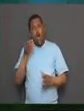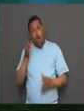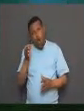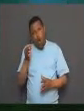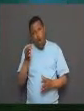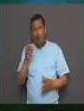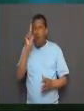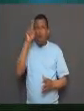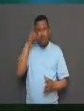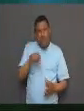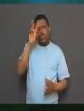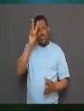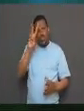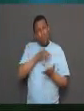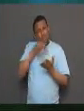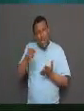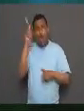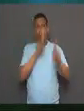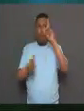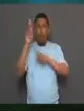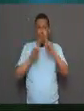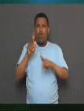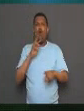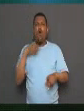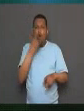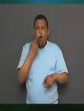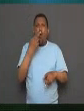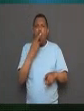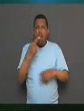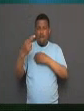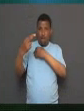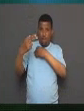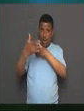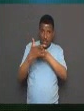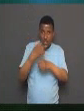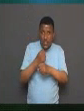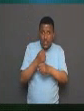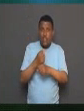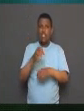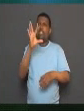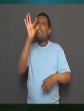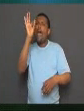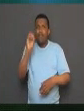Of the 1.2 million people who are infected,